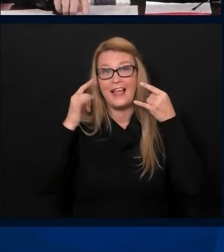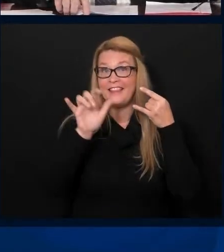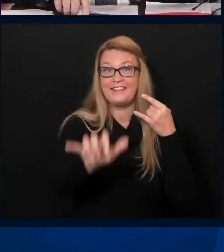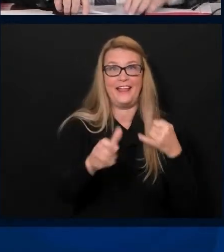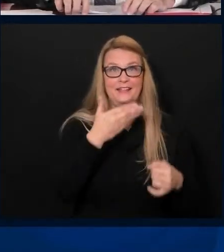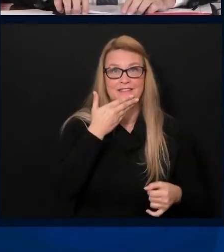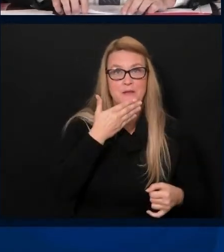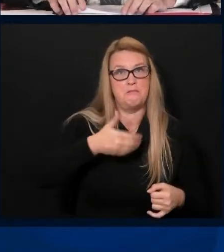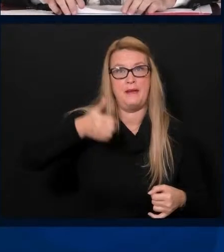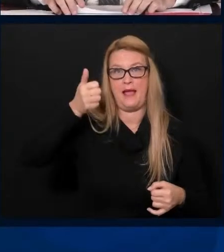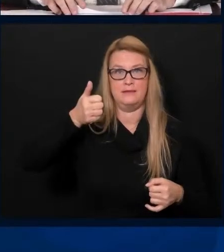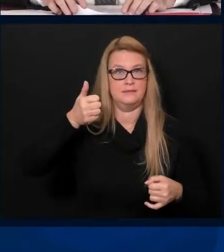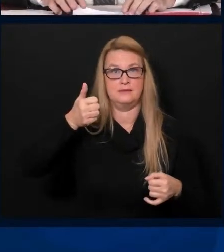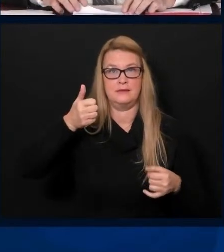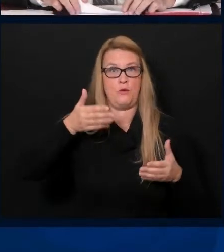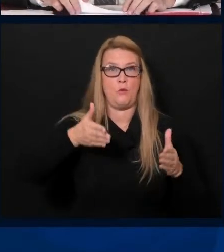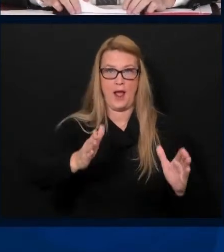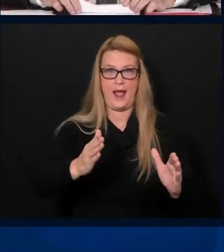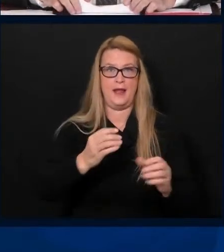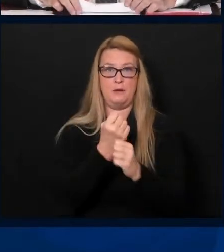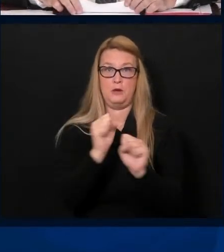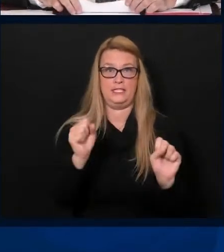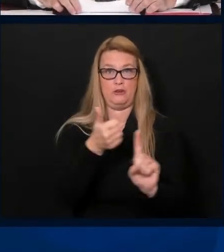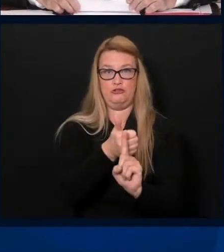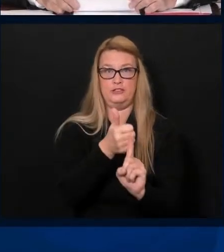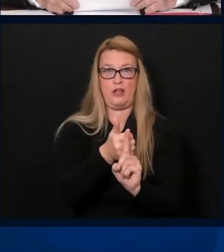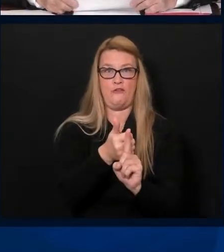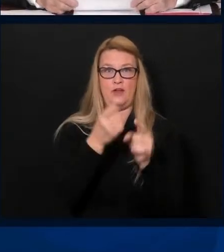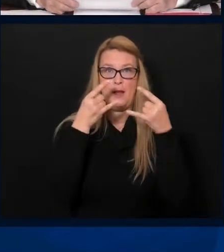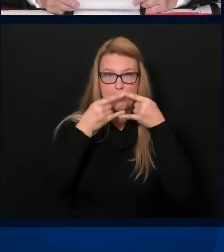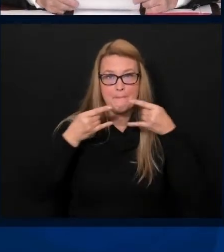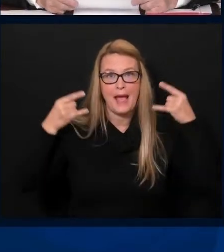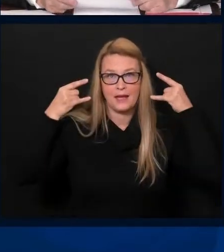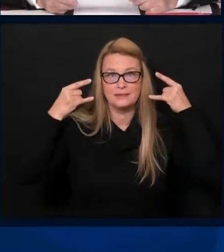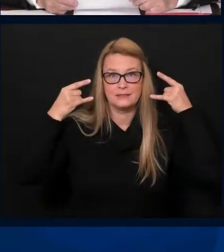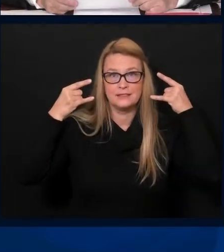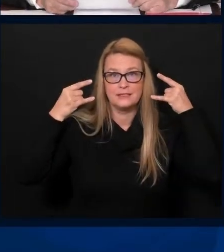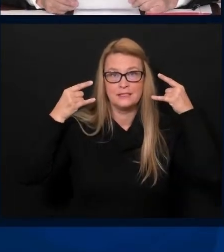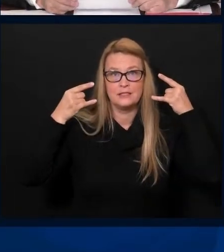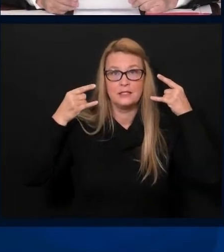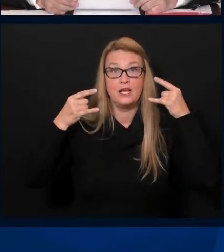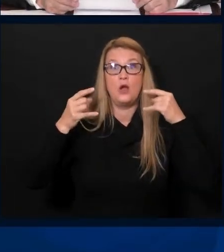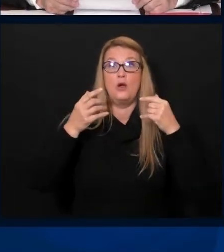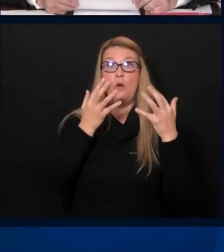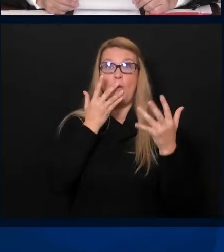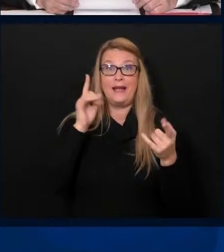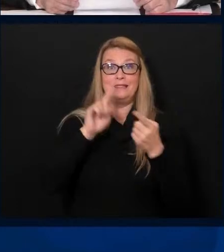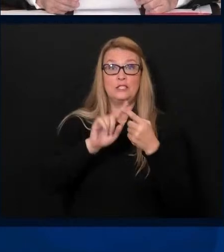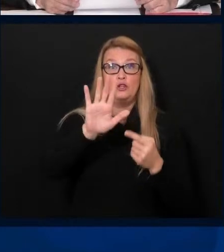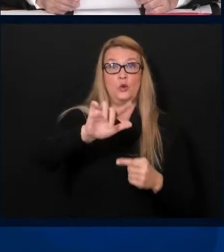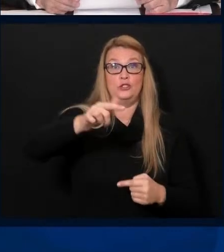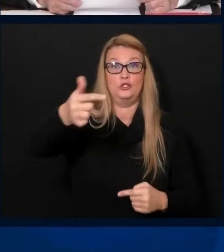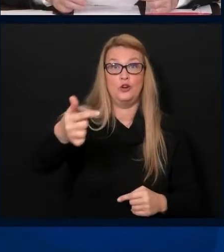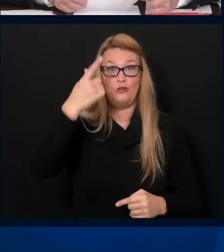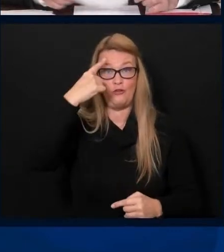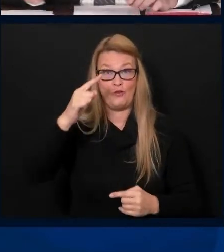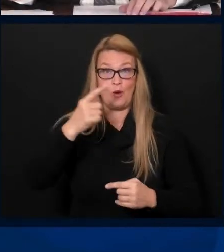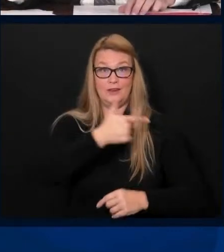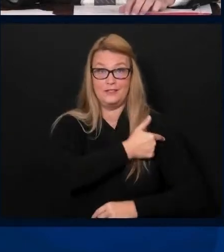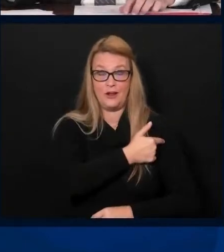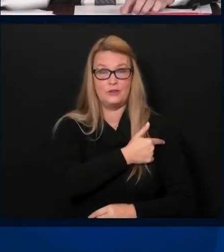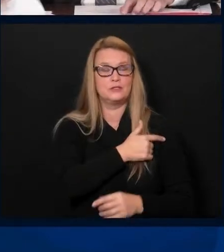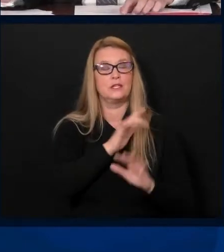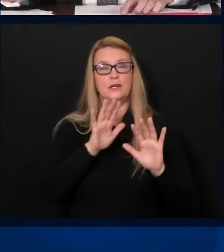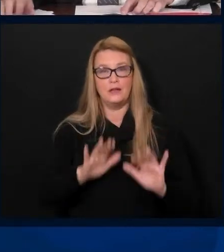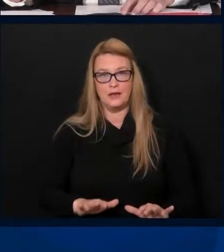best defense that you have. And as we go forward and everything, we'll get you your doses and get you the vaccines, and that'll be great too.